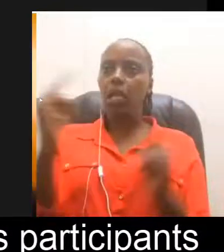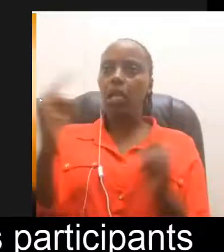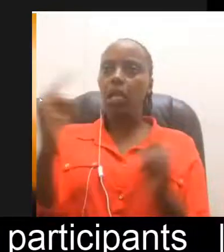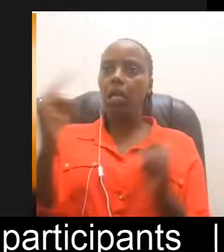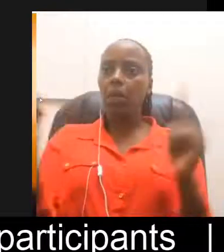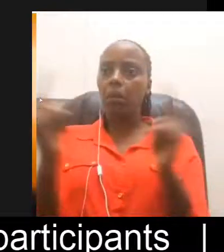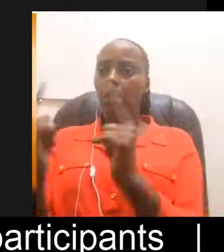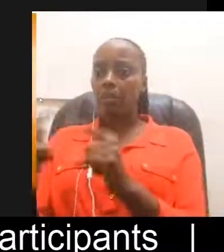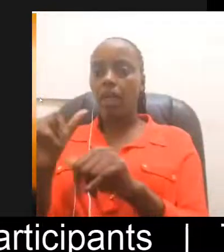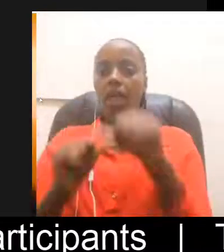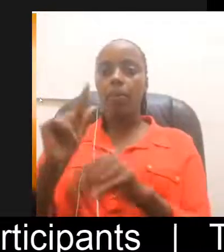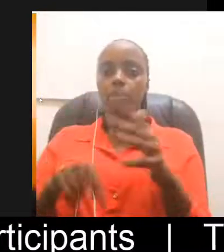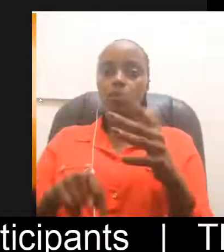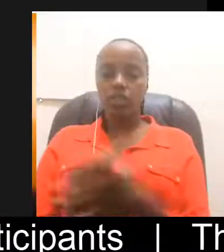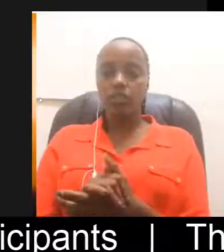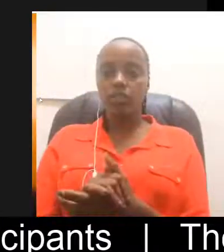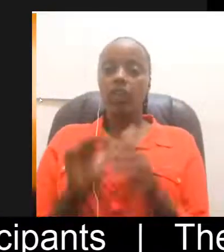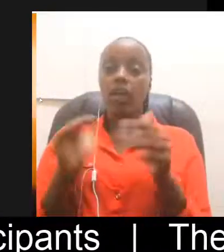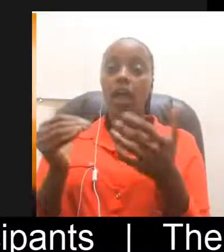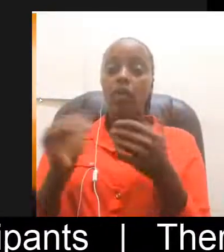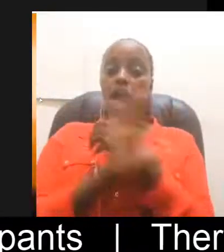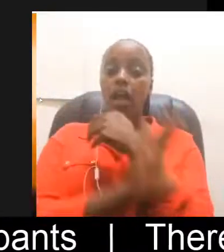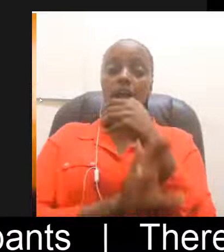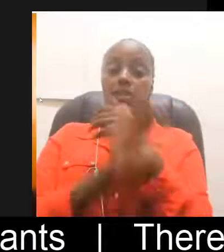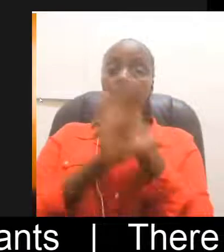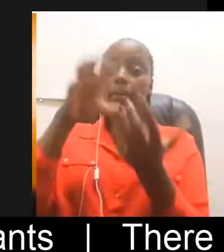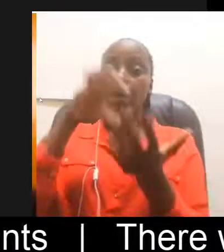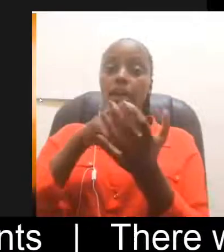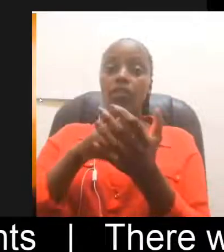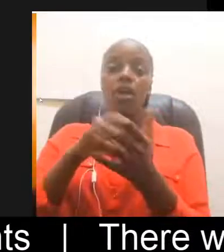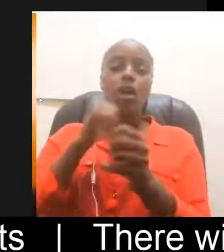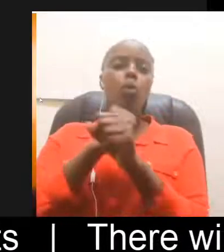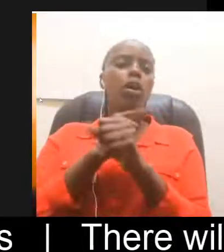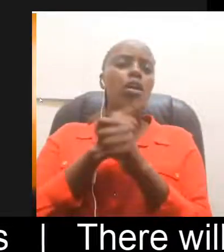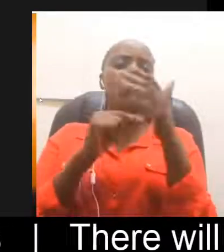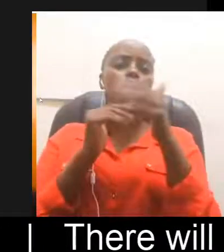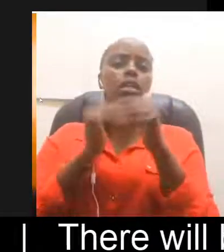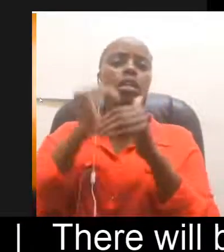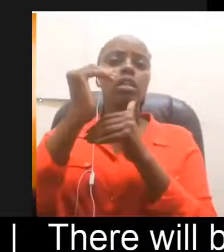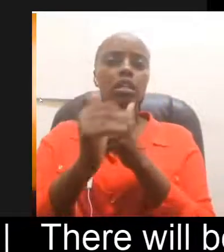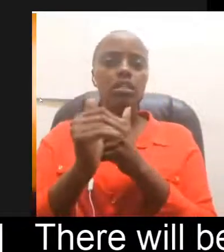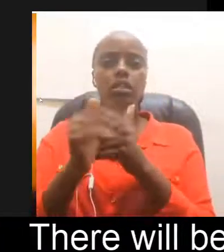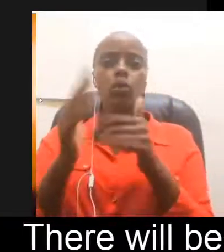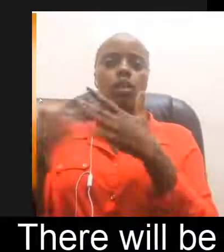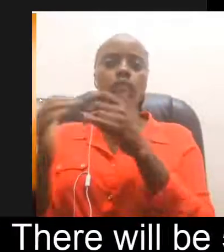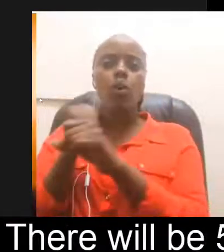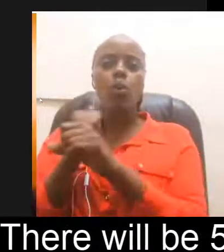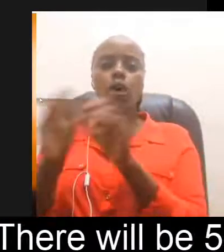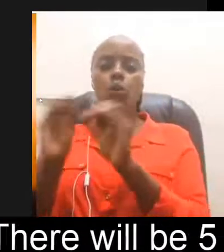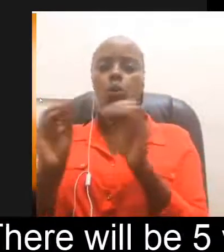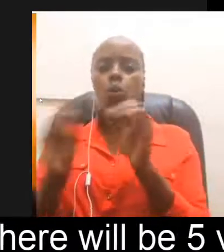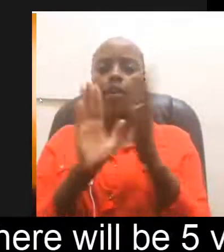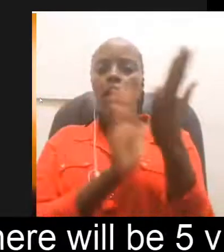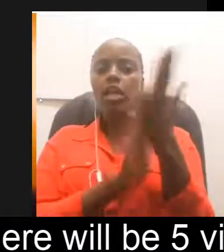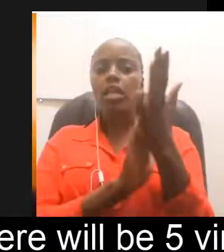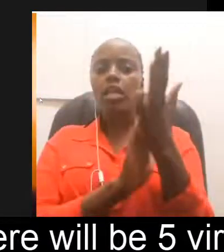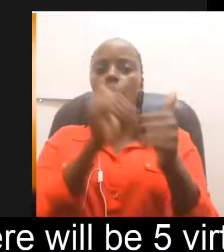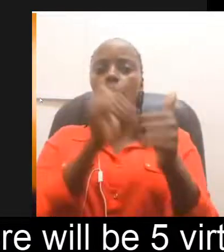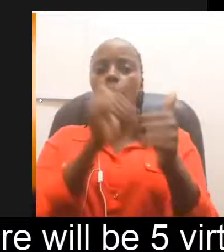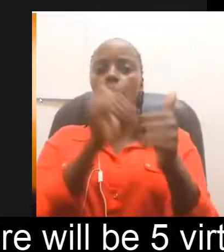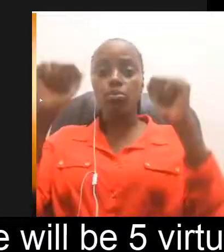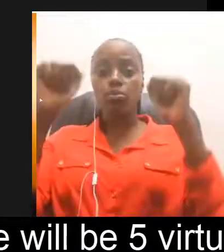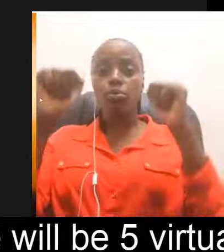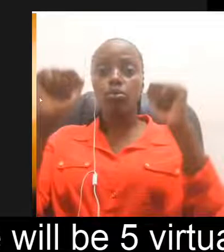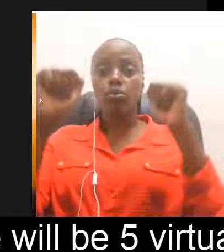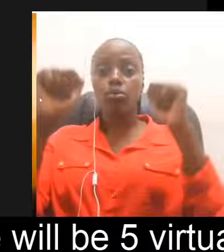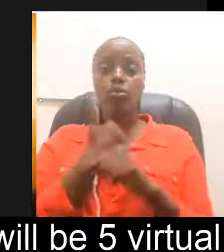within their country context, what has been working so far, what is not working, and what recommendations really they can make as we reflect on,